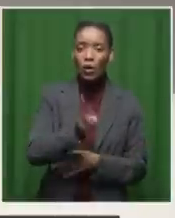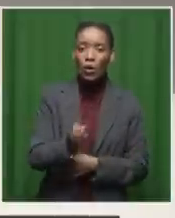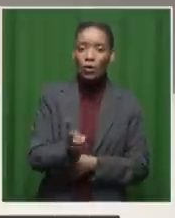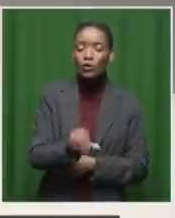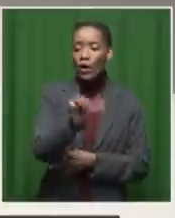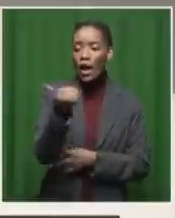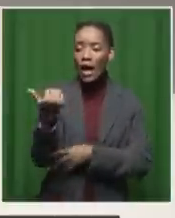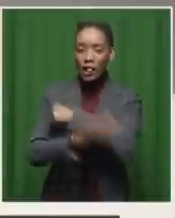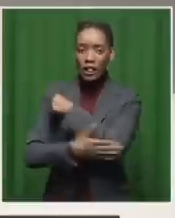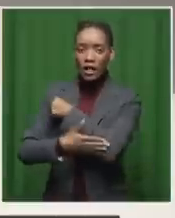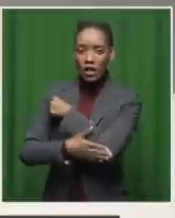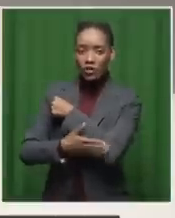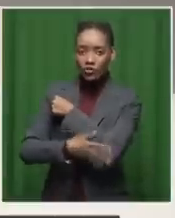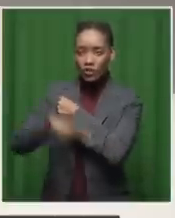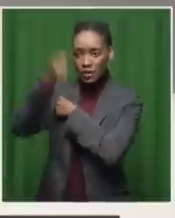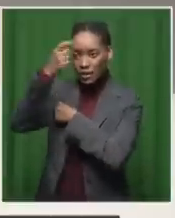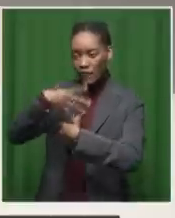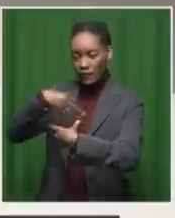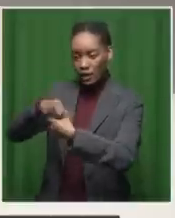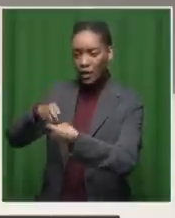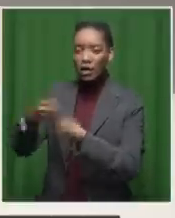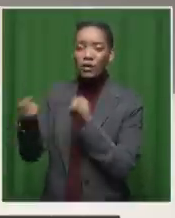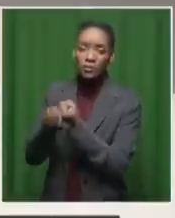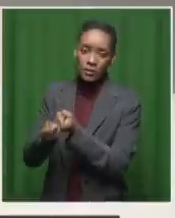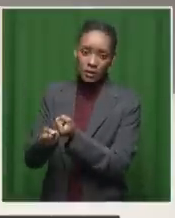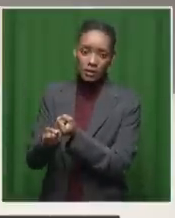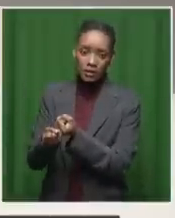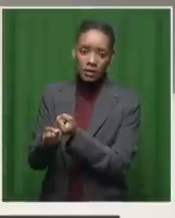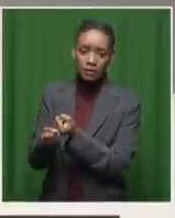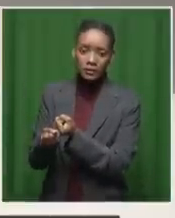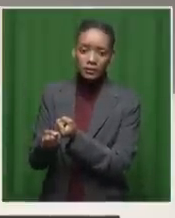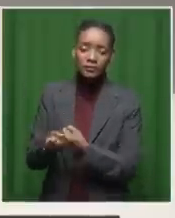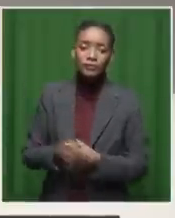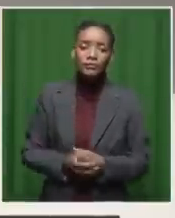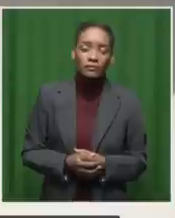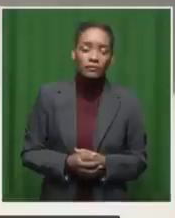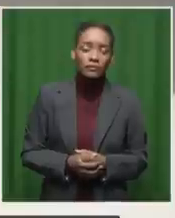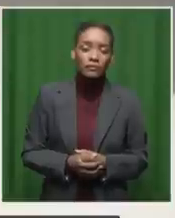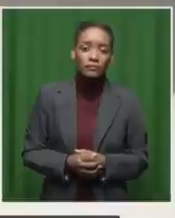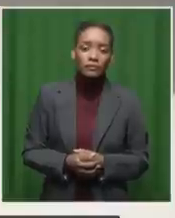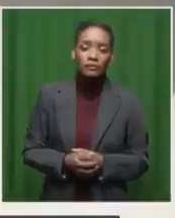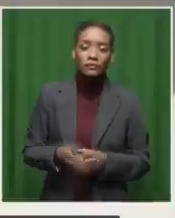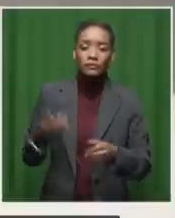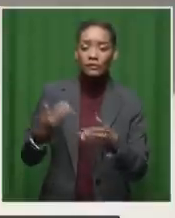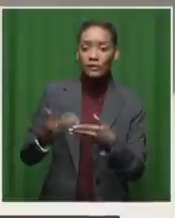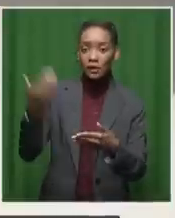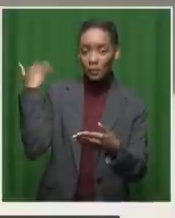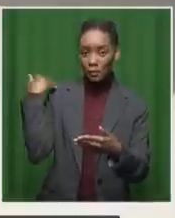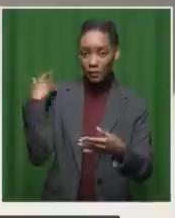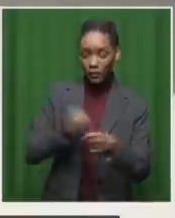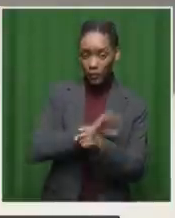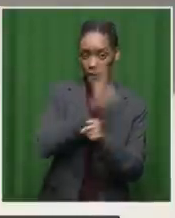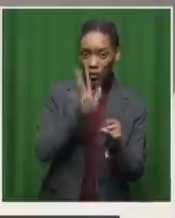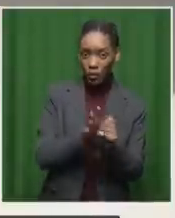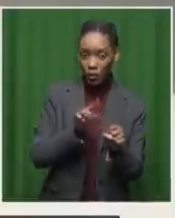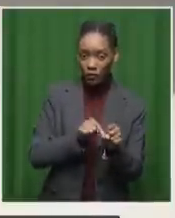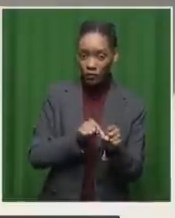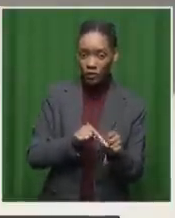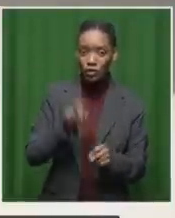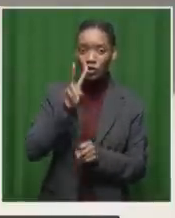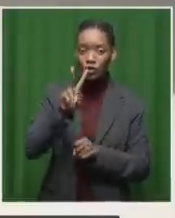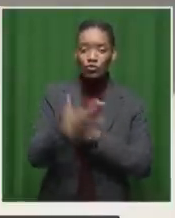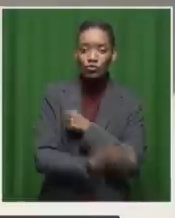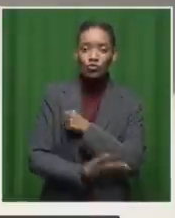in Africa. Let me give you an example, what we call the genomic sequencing. Before COVID, we had only two